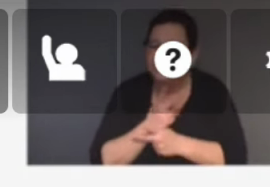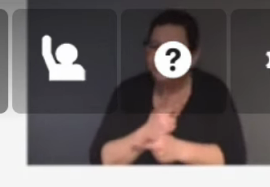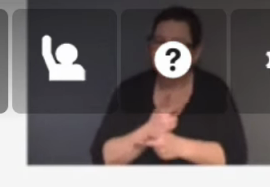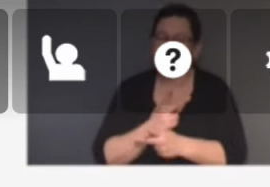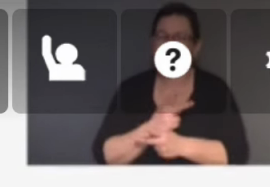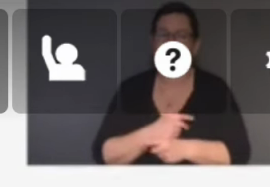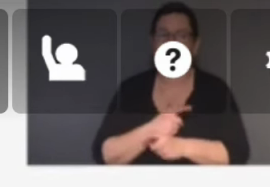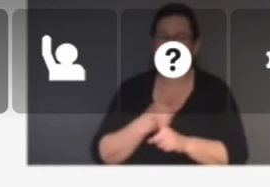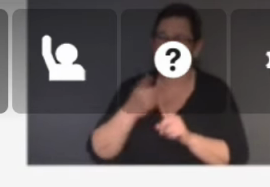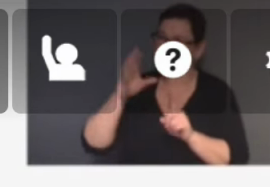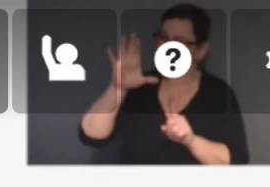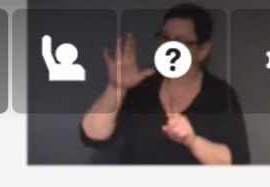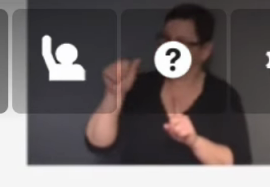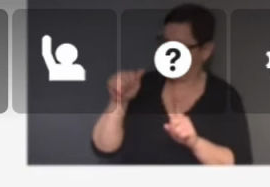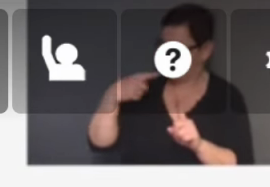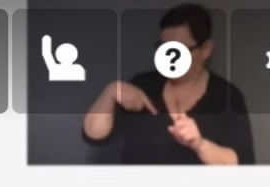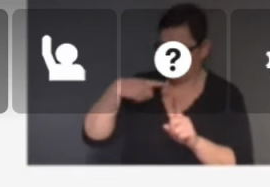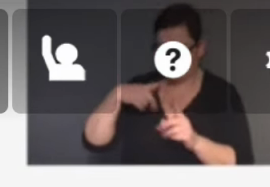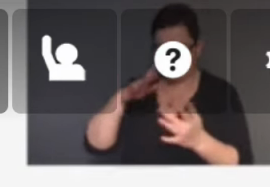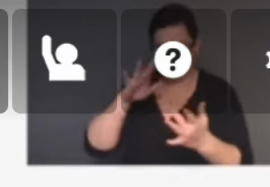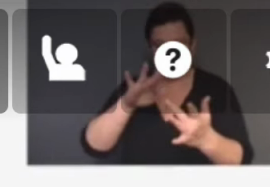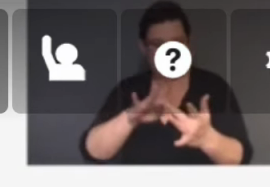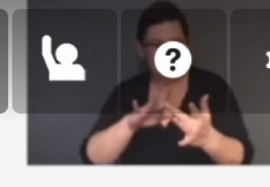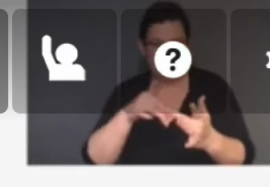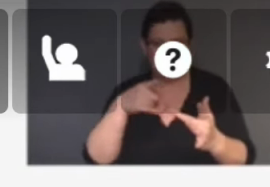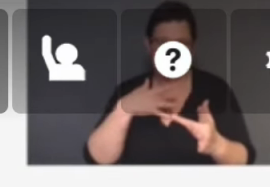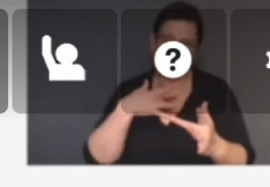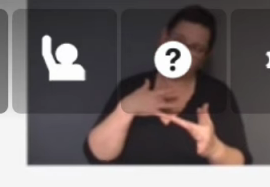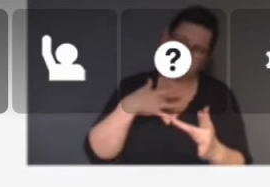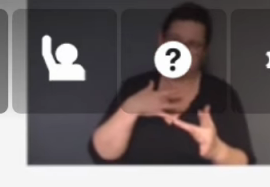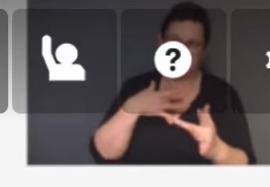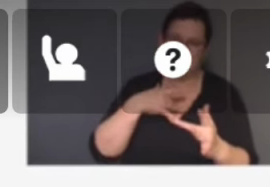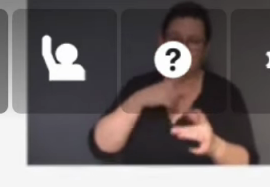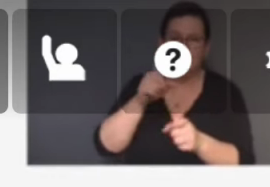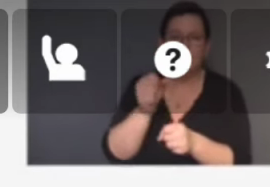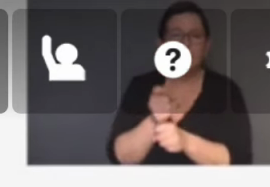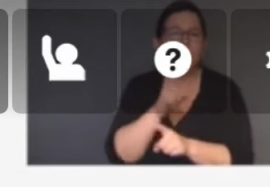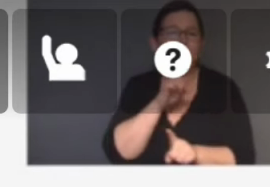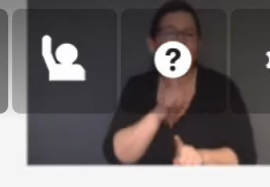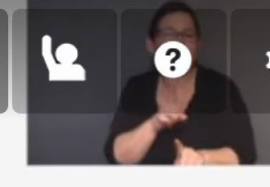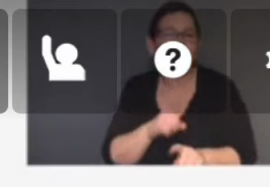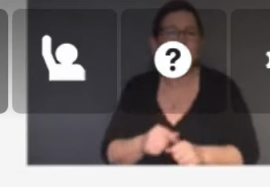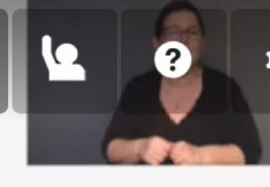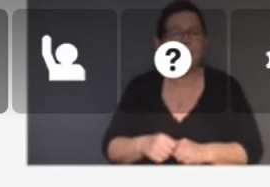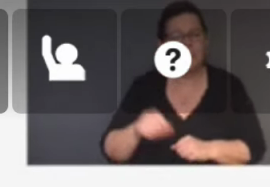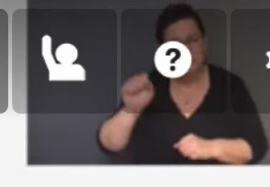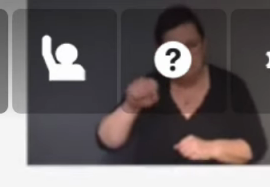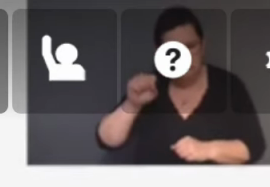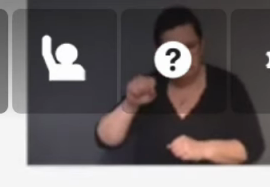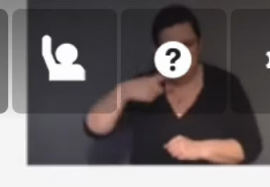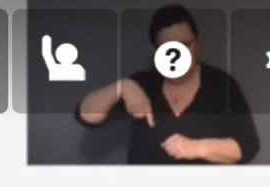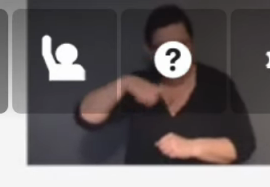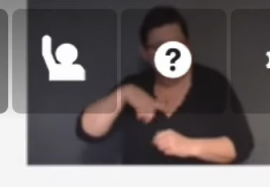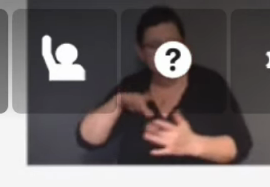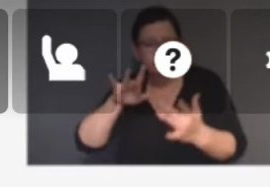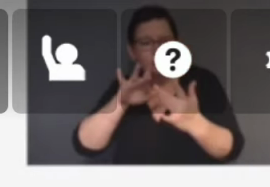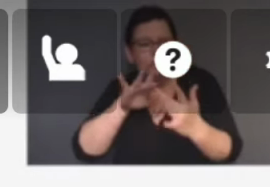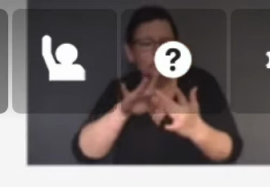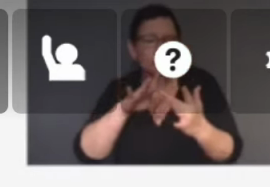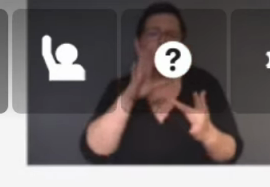direct communication from the CRA. We may, for example, need to provide you information about